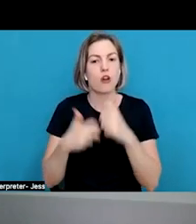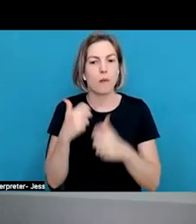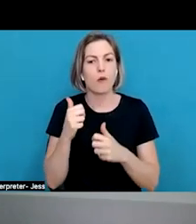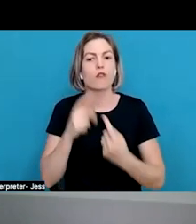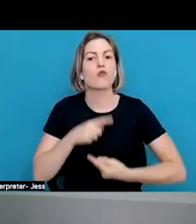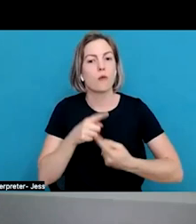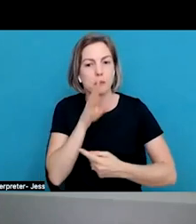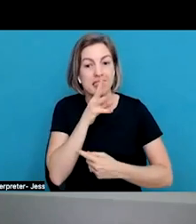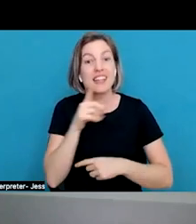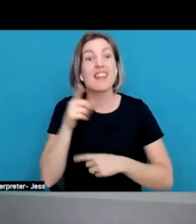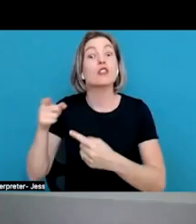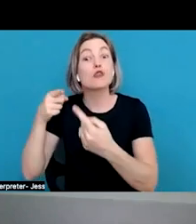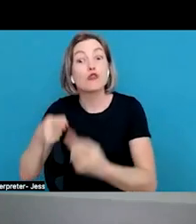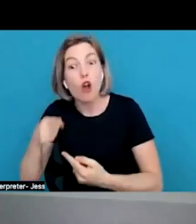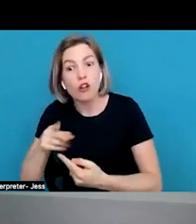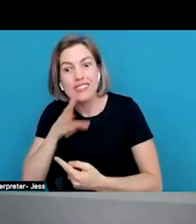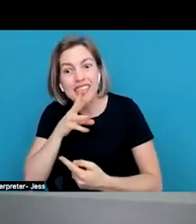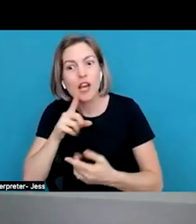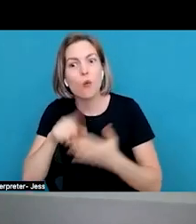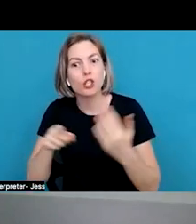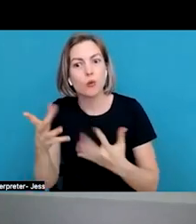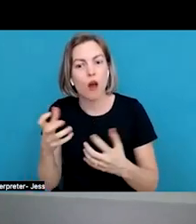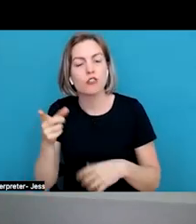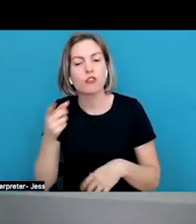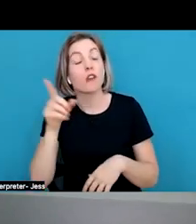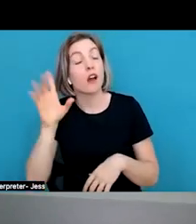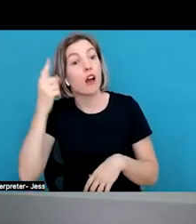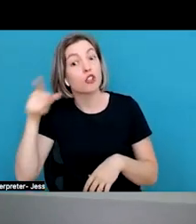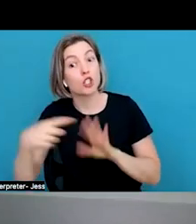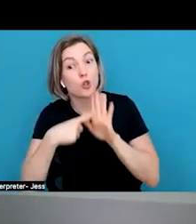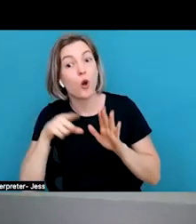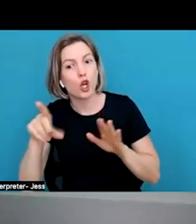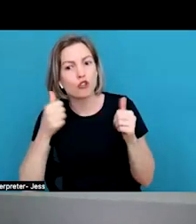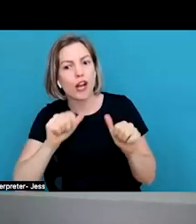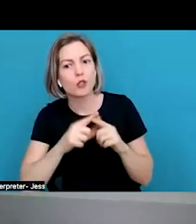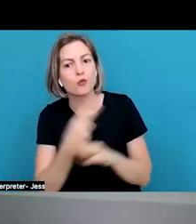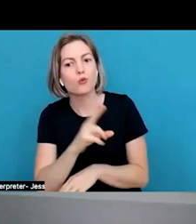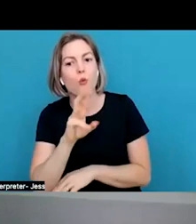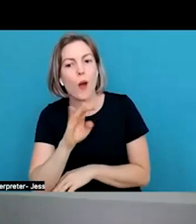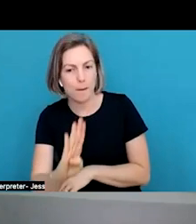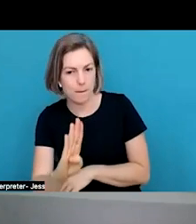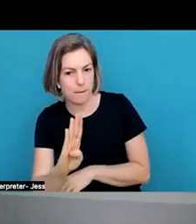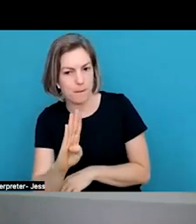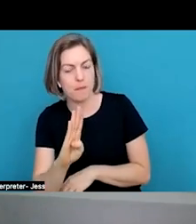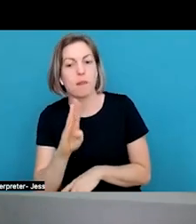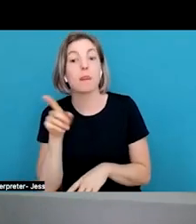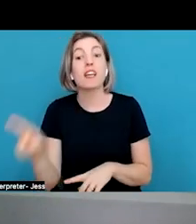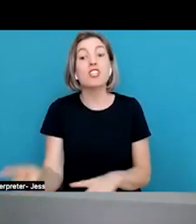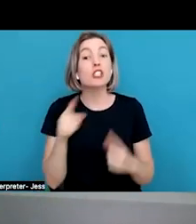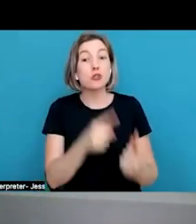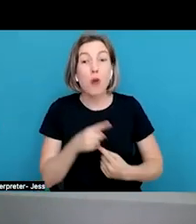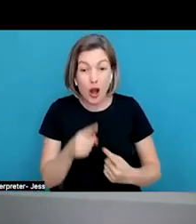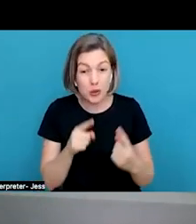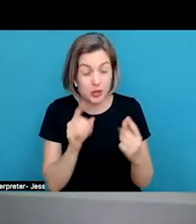to say to me, what she was doing was showing me her attempts to use the web. And she struggled to say to